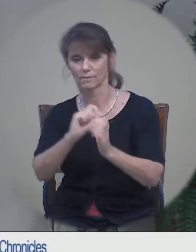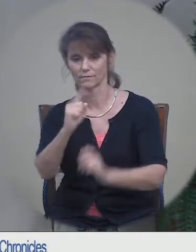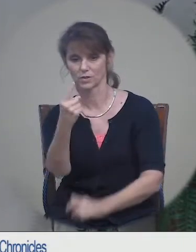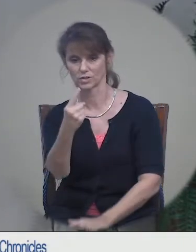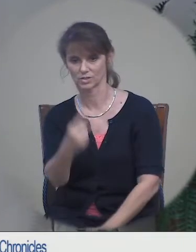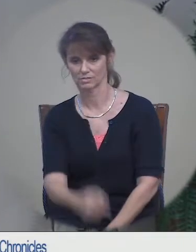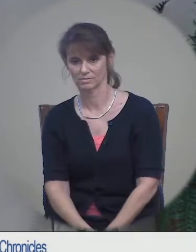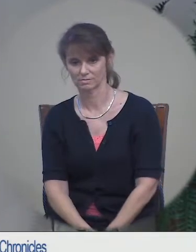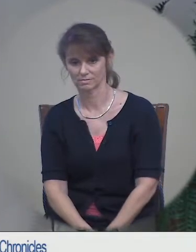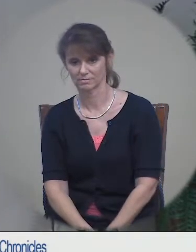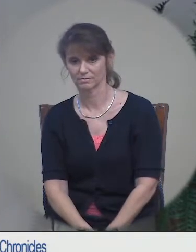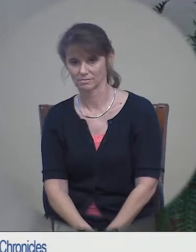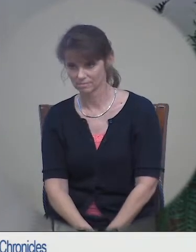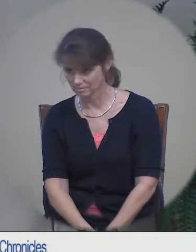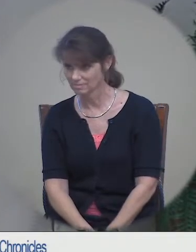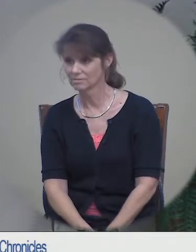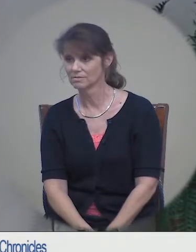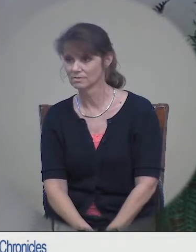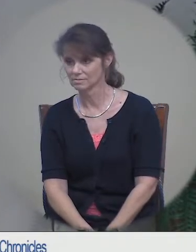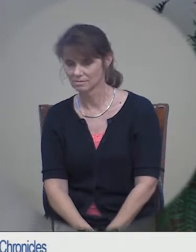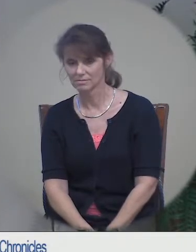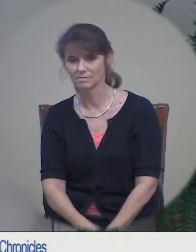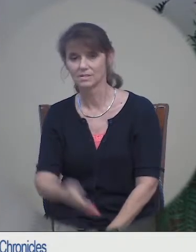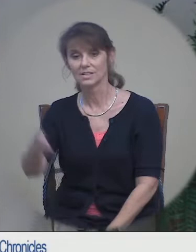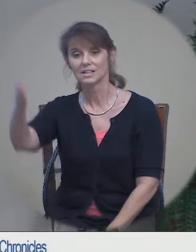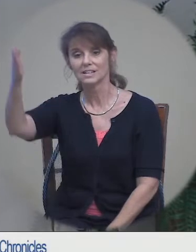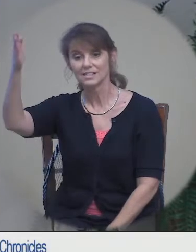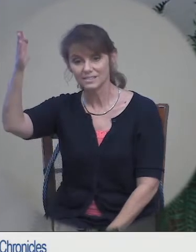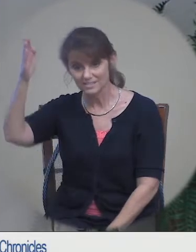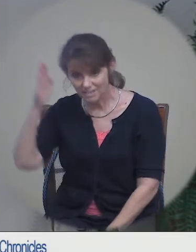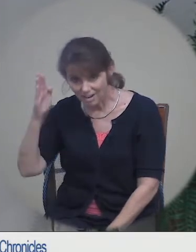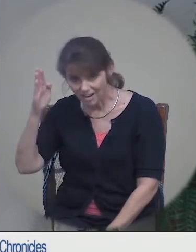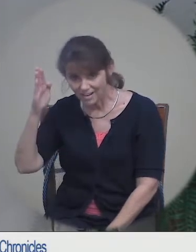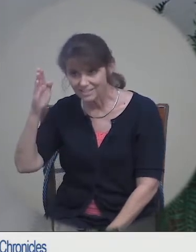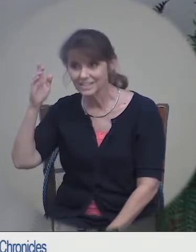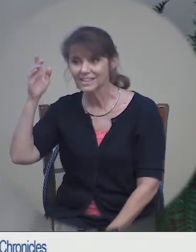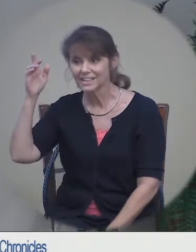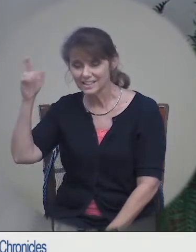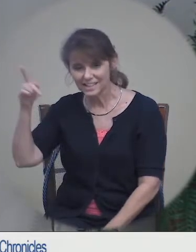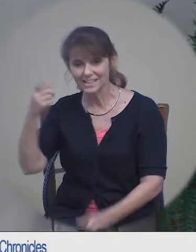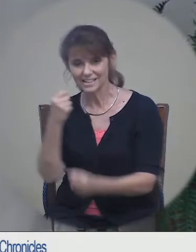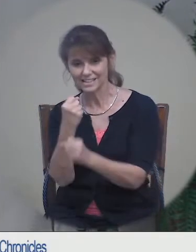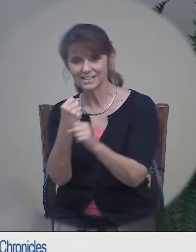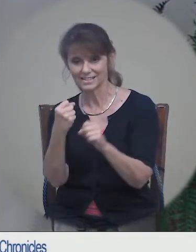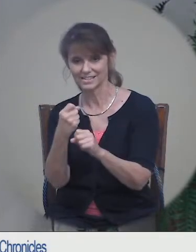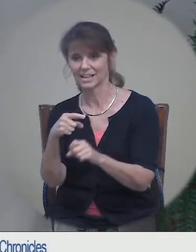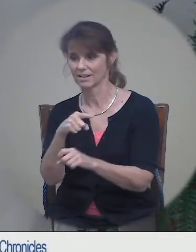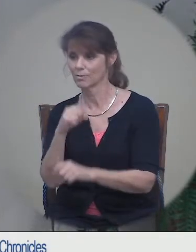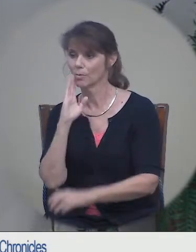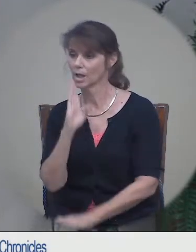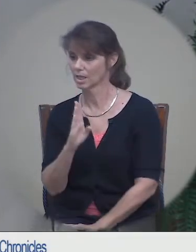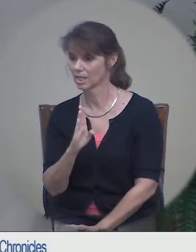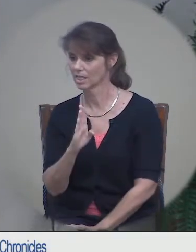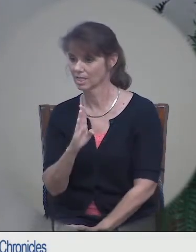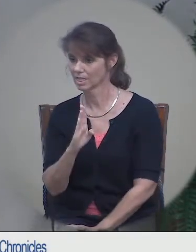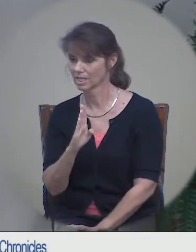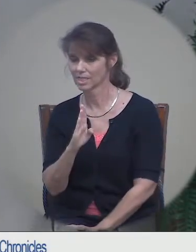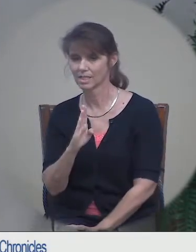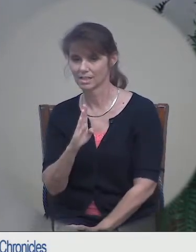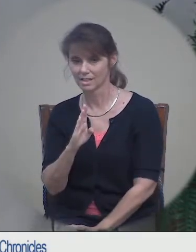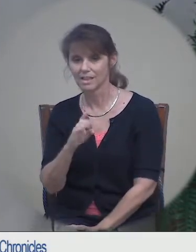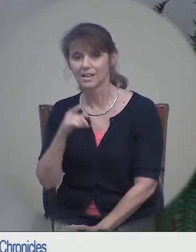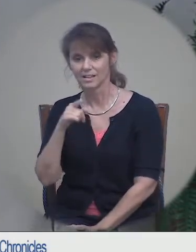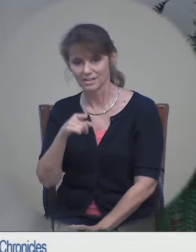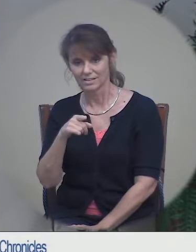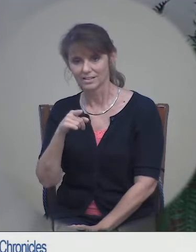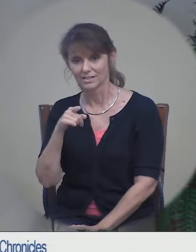God. Because it is God's the only way they're going to be preserved. And the only way that they're going to succeed